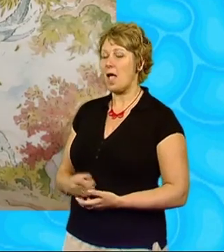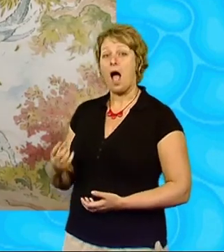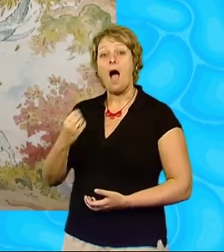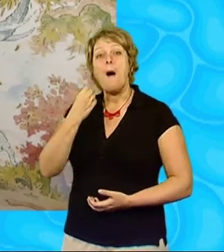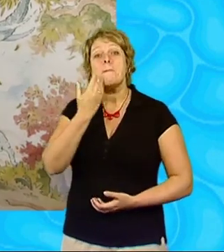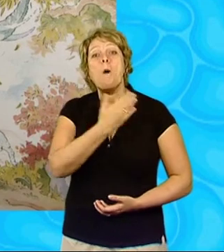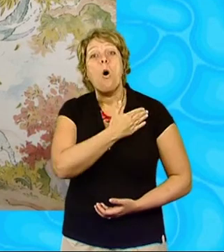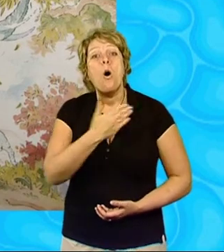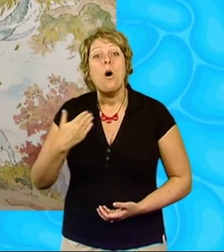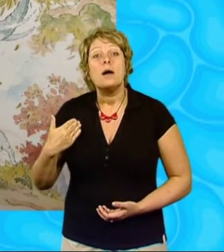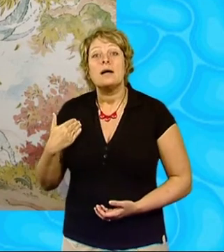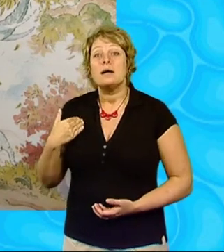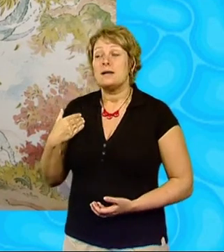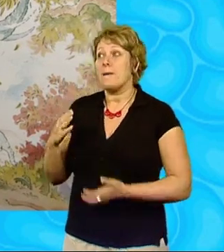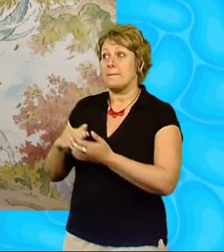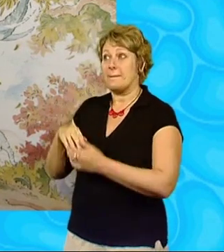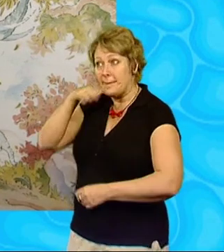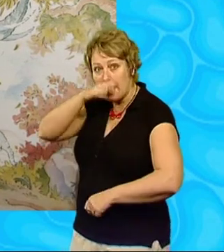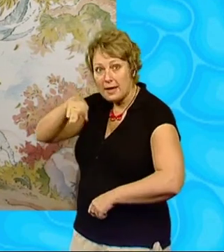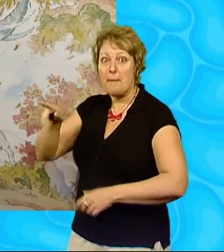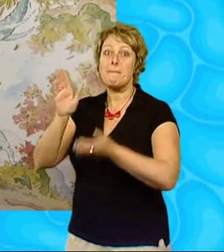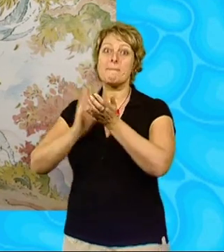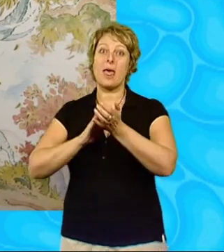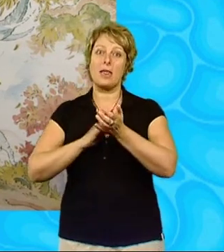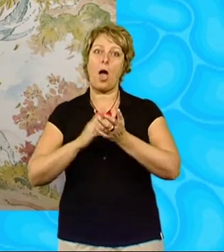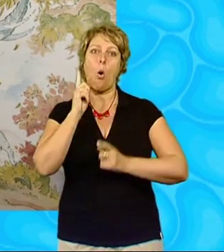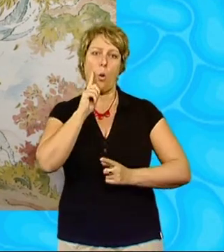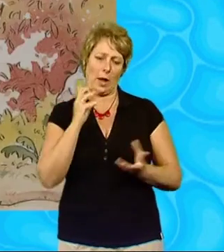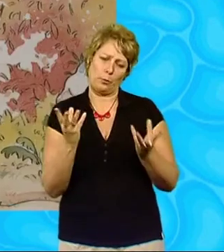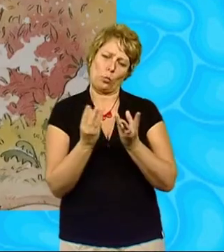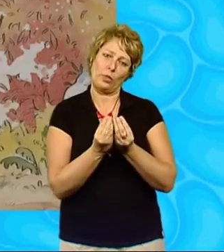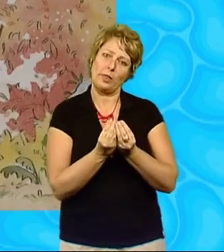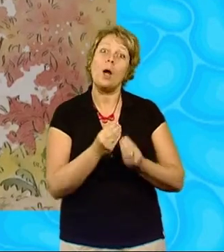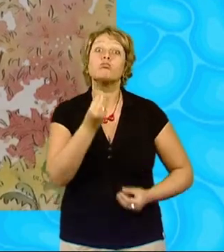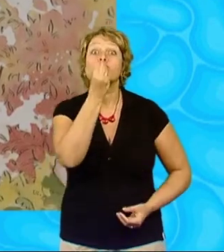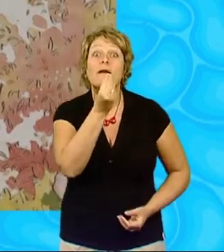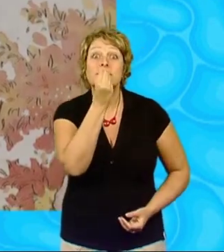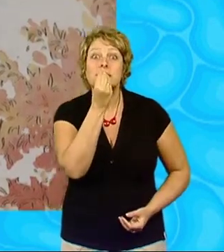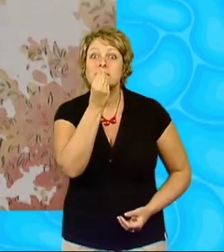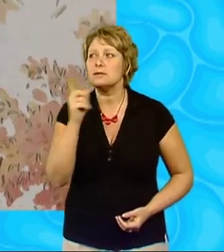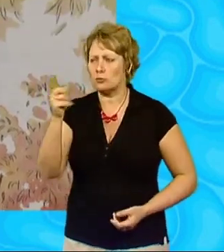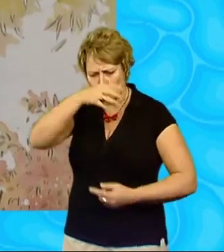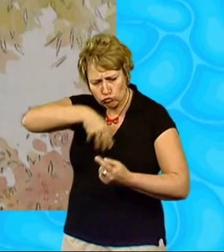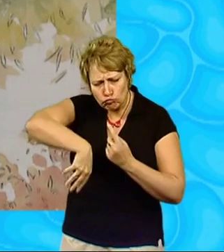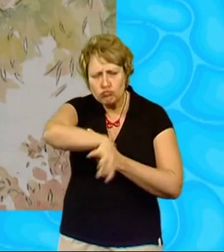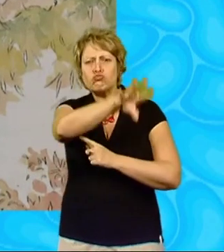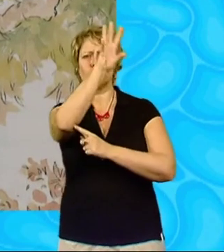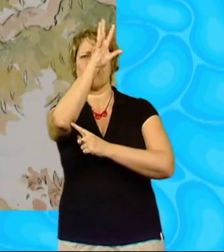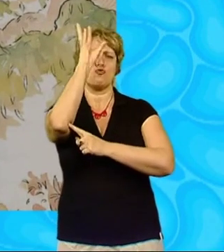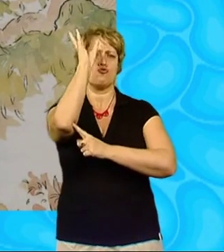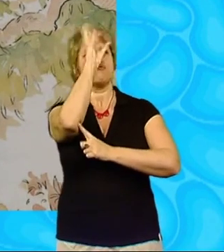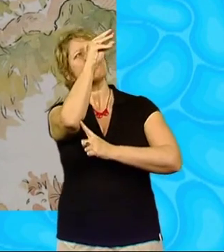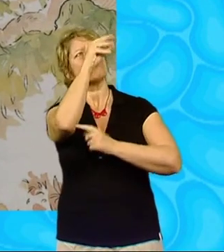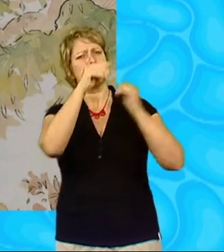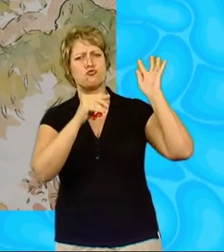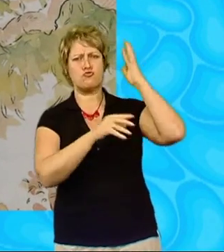Every morning, Maya and her mother had breakfast together. Maya's mother would reach her long trunk high into